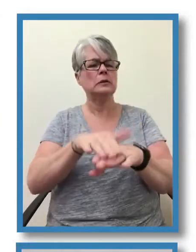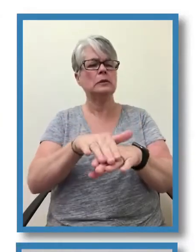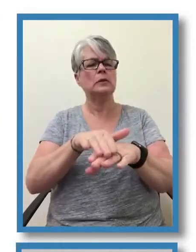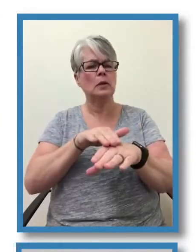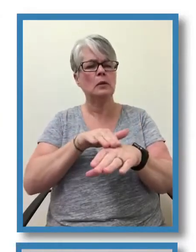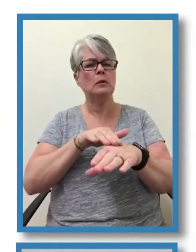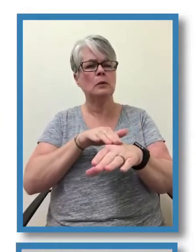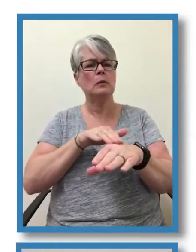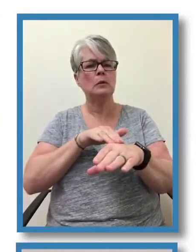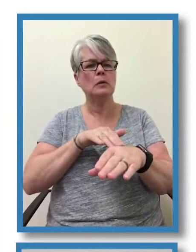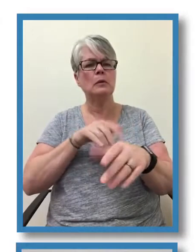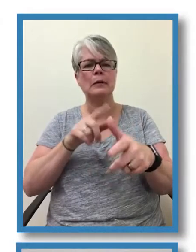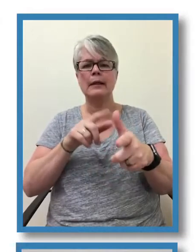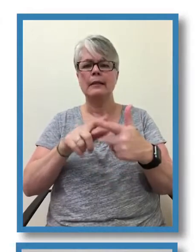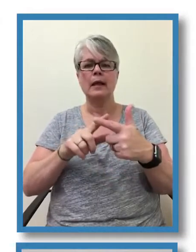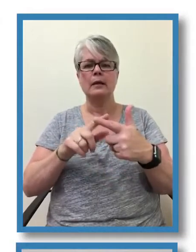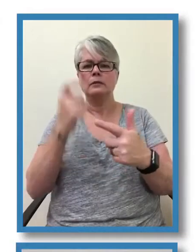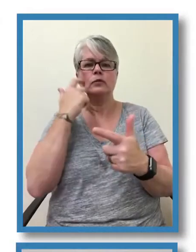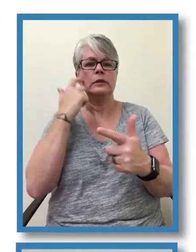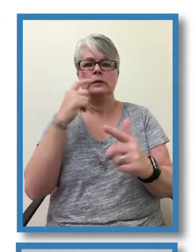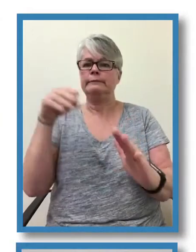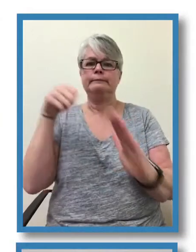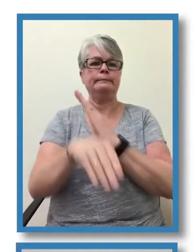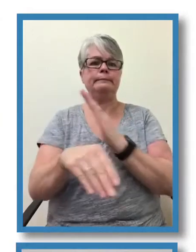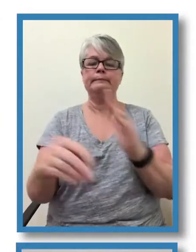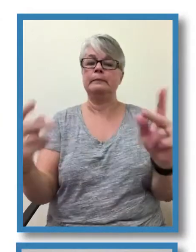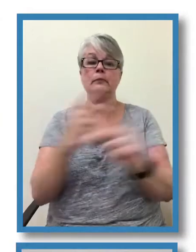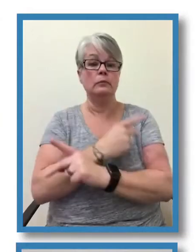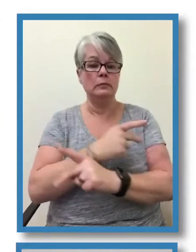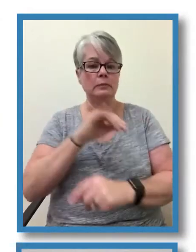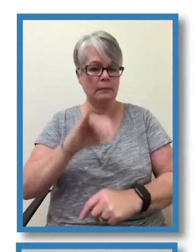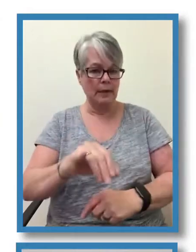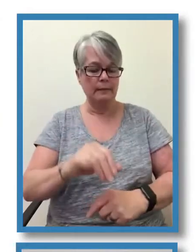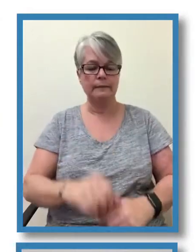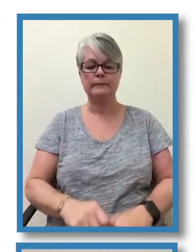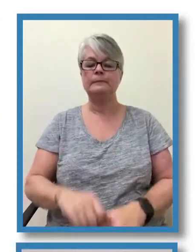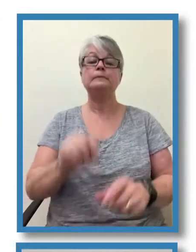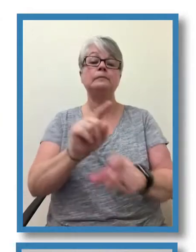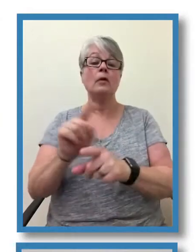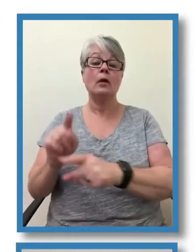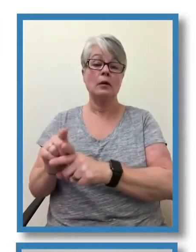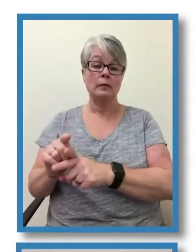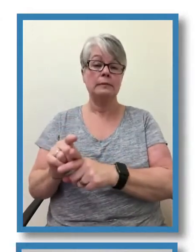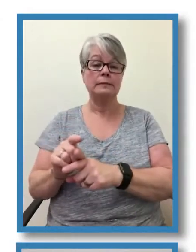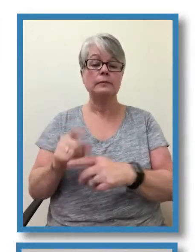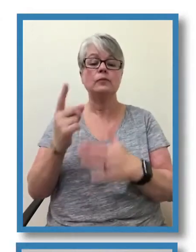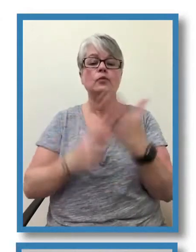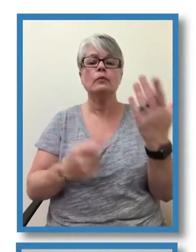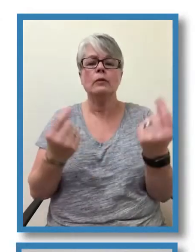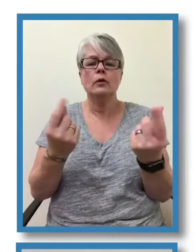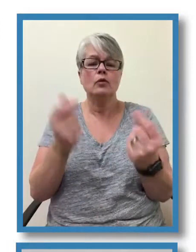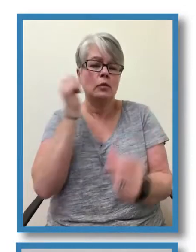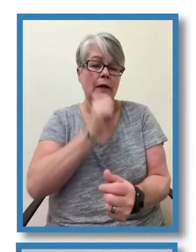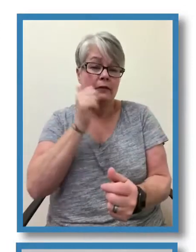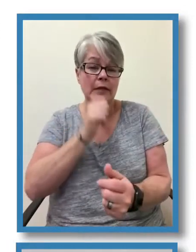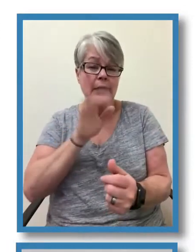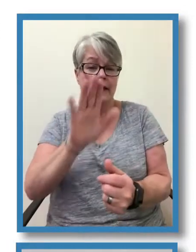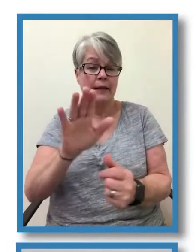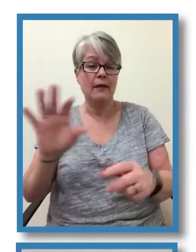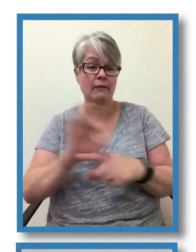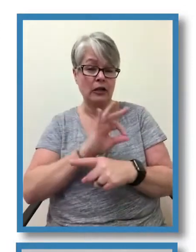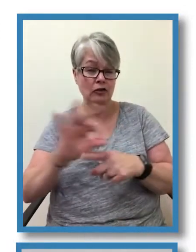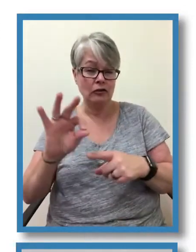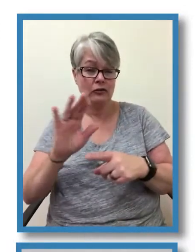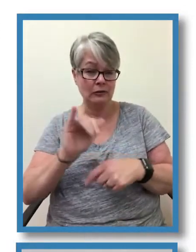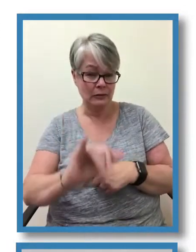being impaired, and that's how that diagnosis is made. There may be behavioral problems developing, nursing home placement,